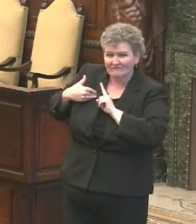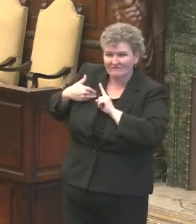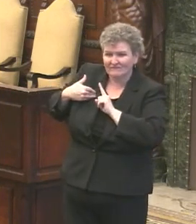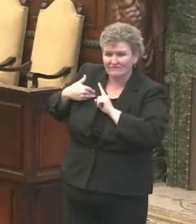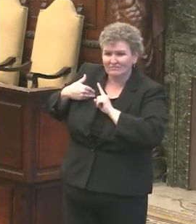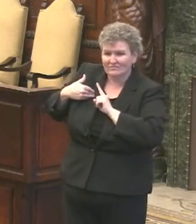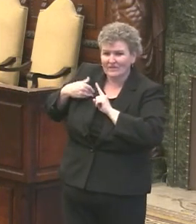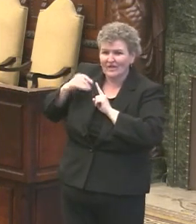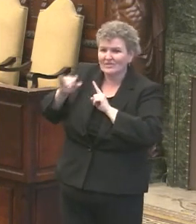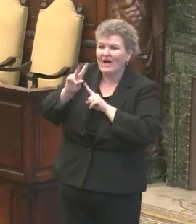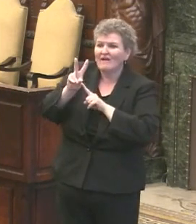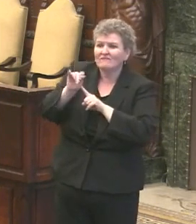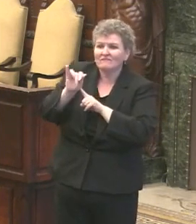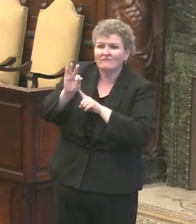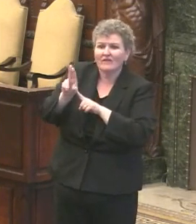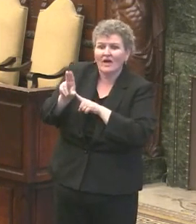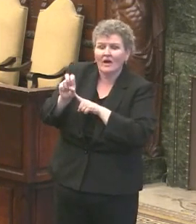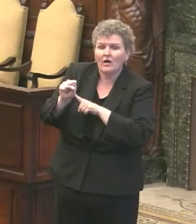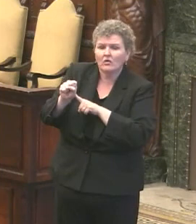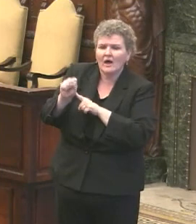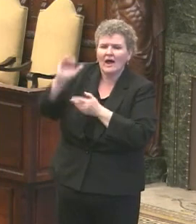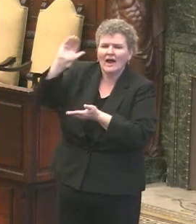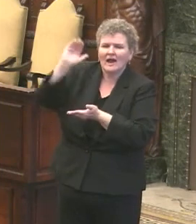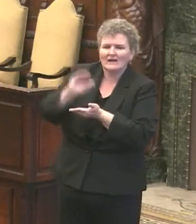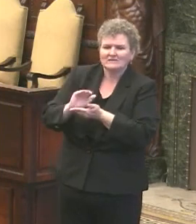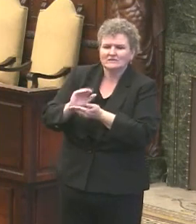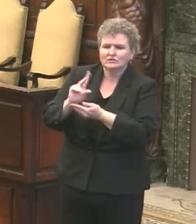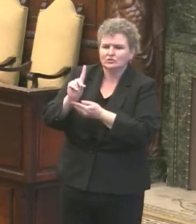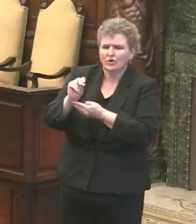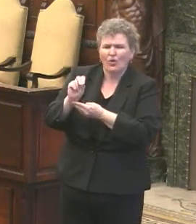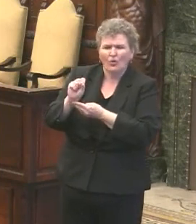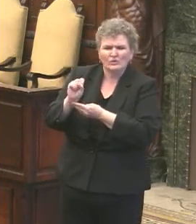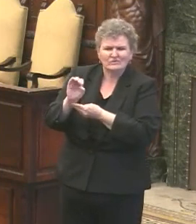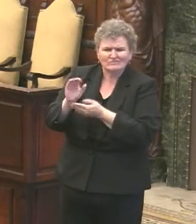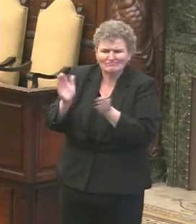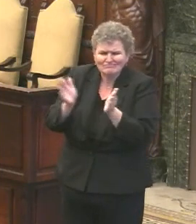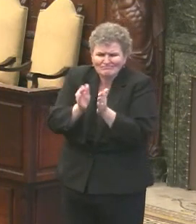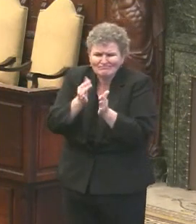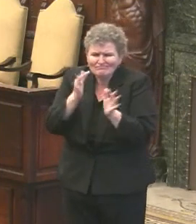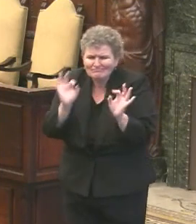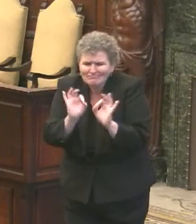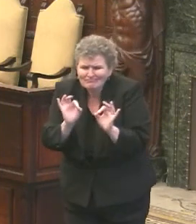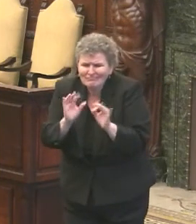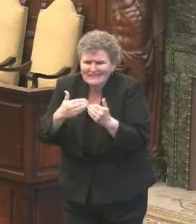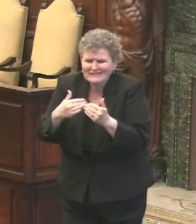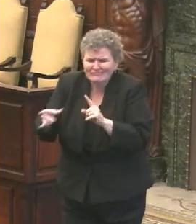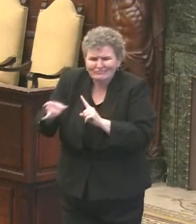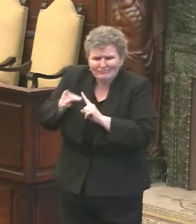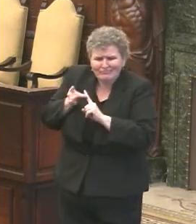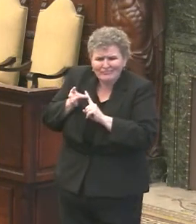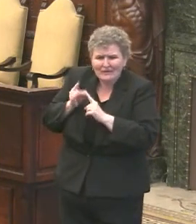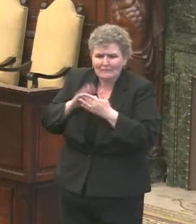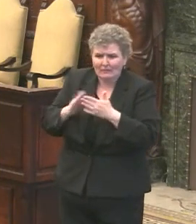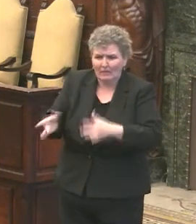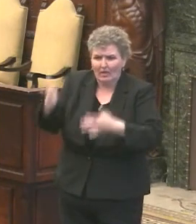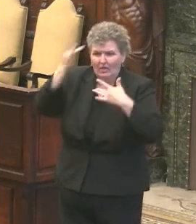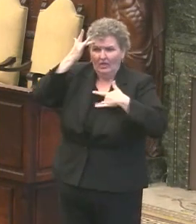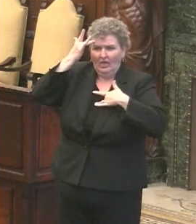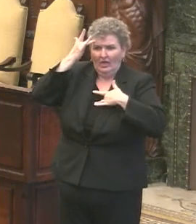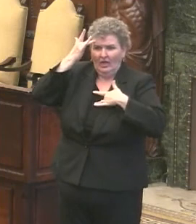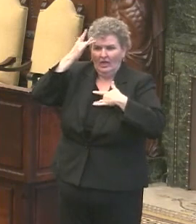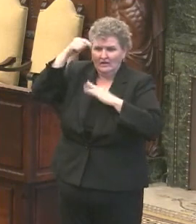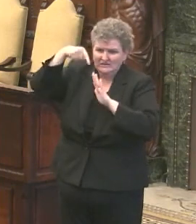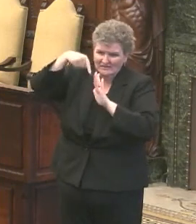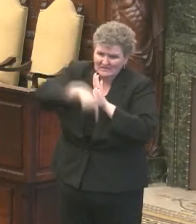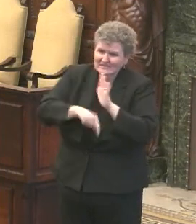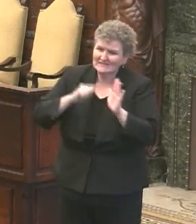virus than they would if they weren't wearing a mask. And so even if they have the infection, that infection is less severe. Can't say that that's true, but it certainly may be